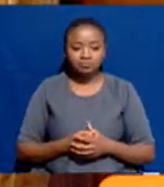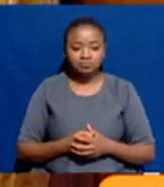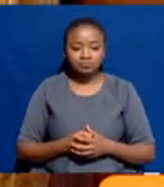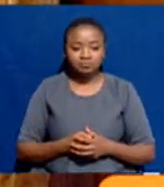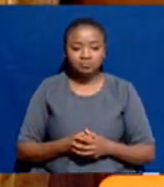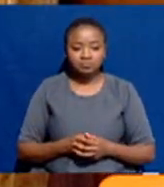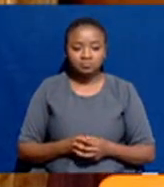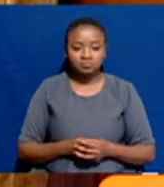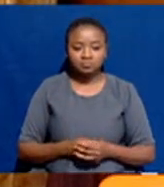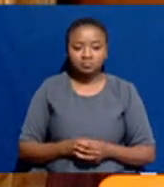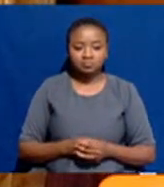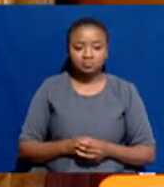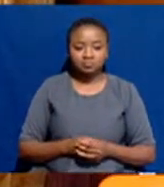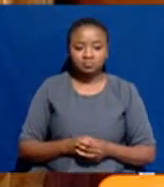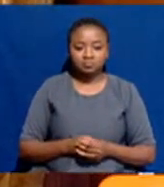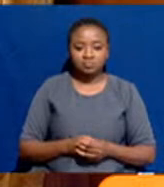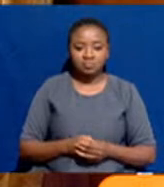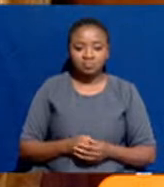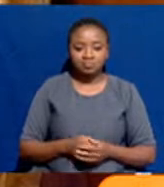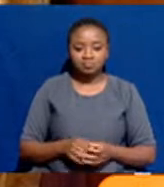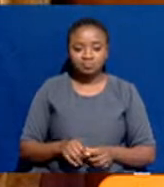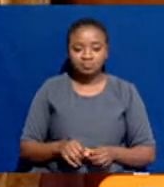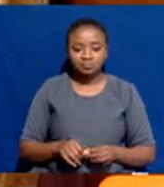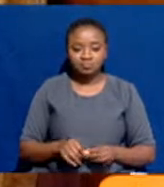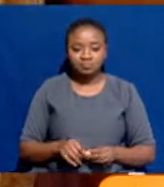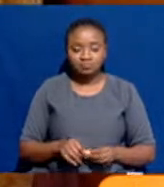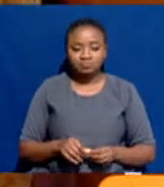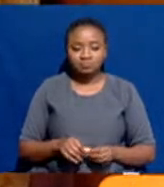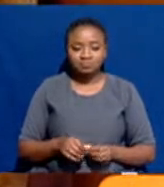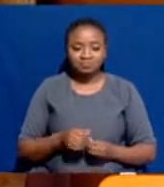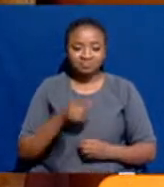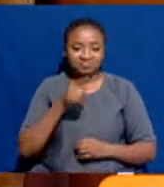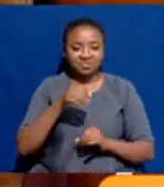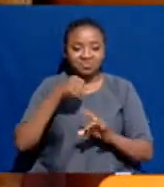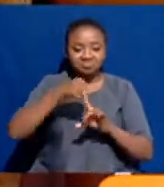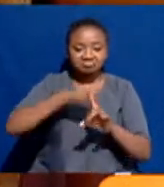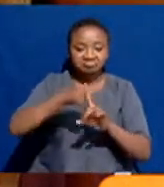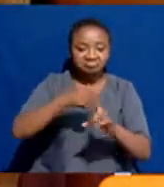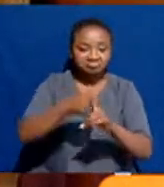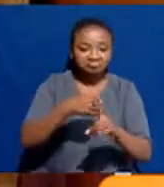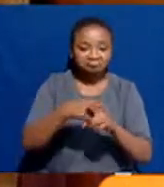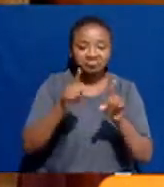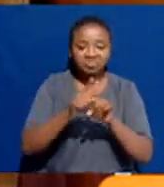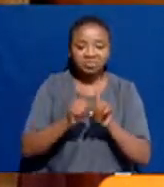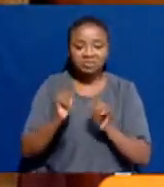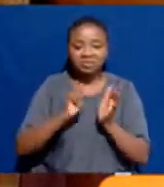can't work, I guess, is as fat as the Secretary General.